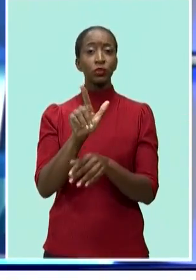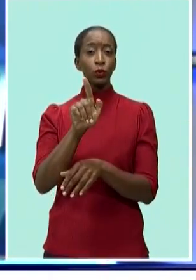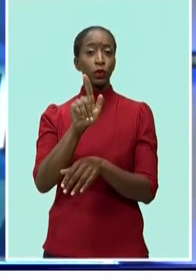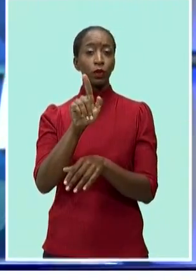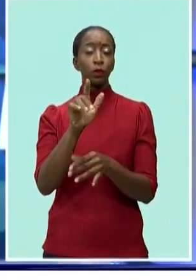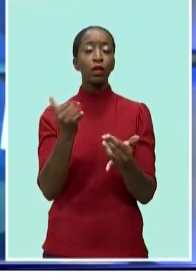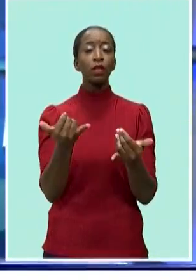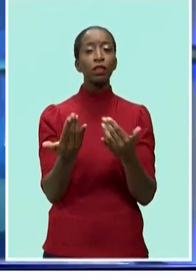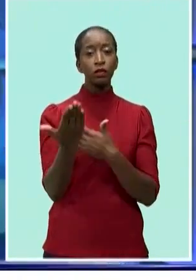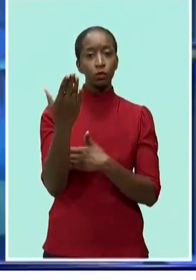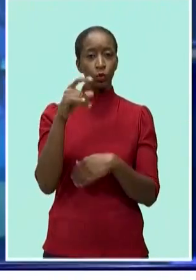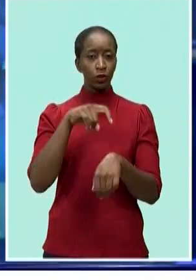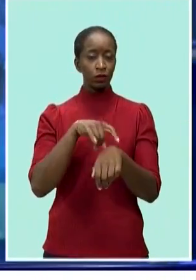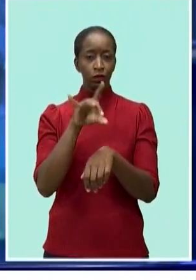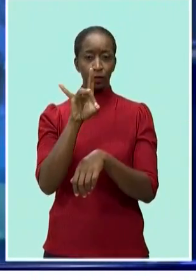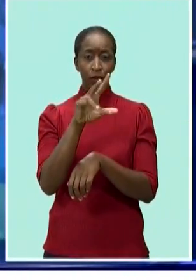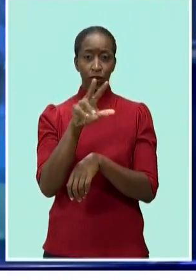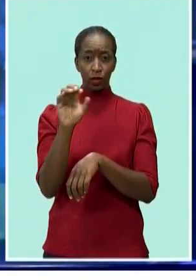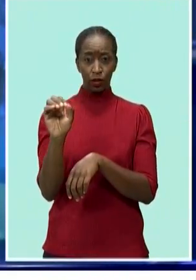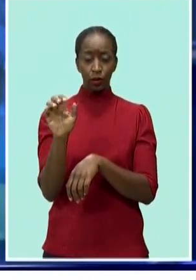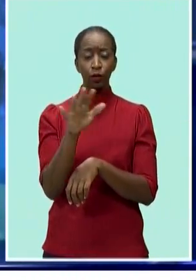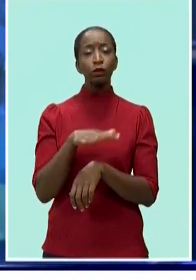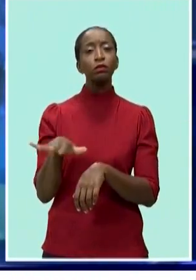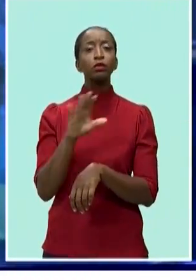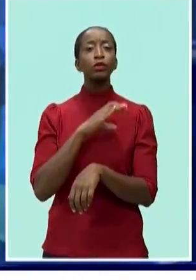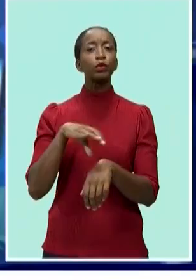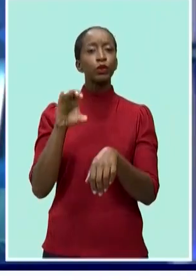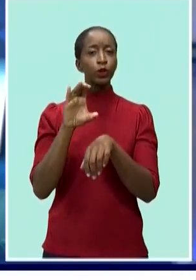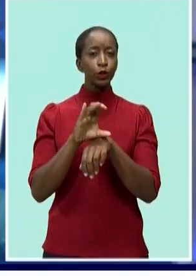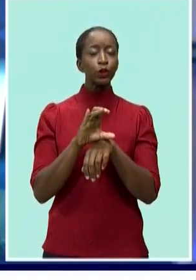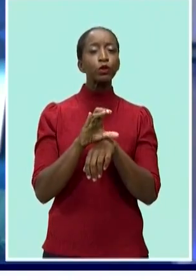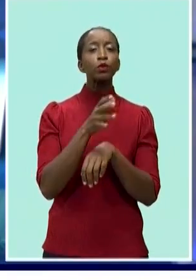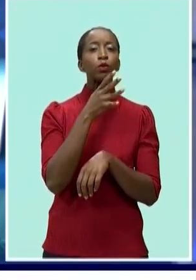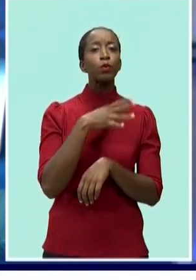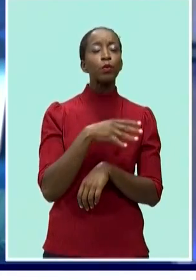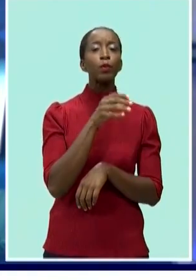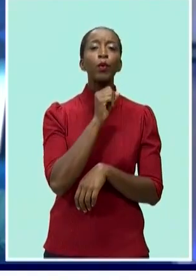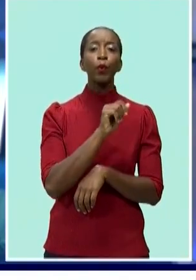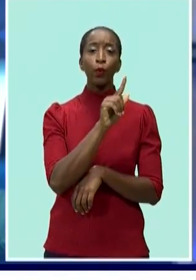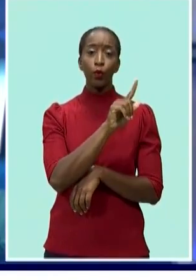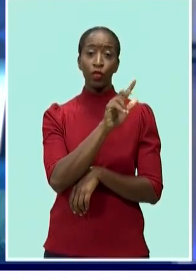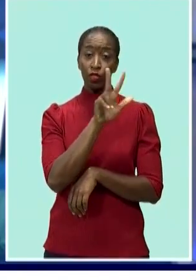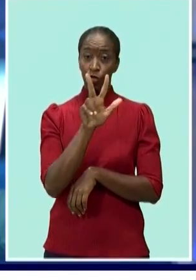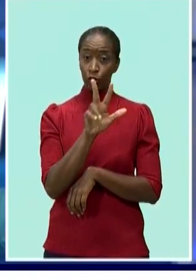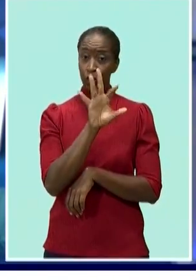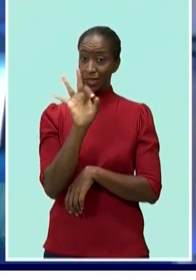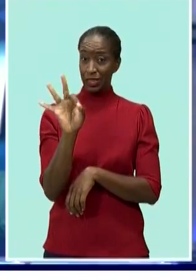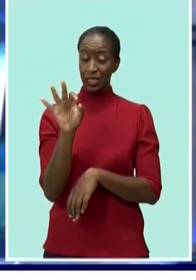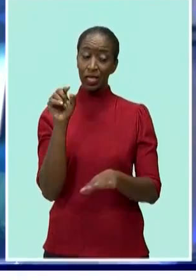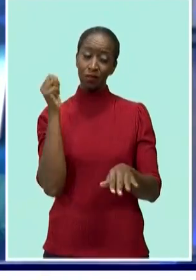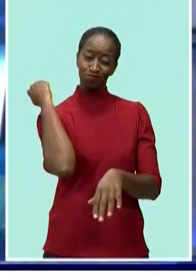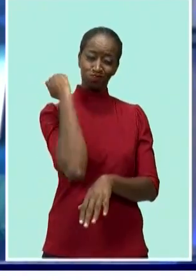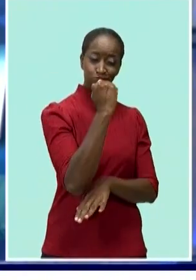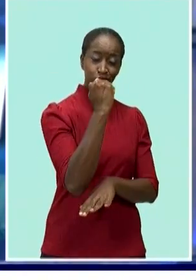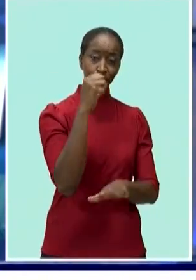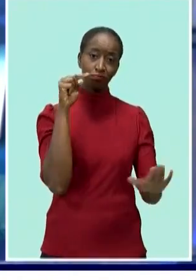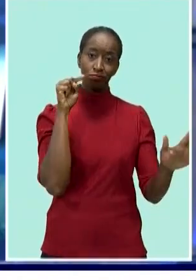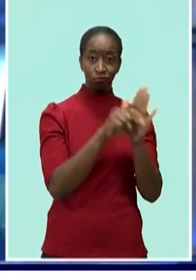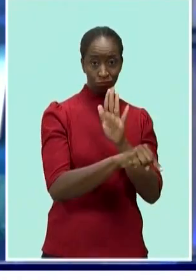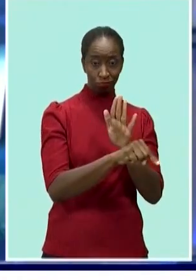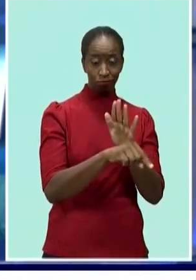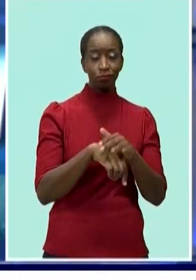Pilgrim South Christchurch, 39-year-old Zanaba Moore was brutally stabbed to death. Our Shane Jones has been following that